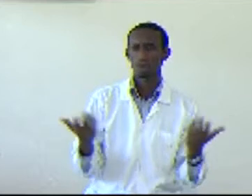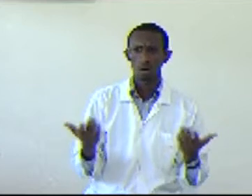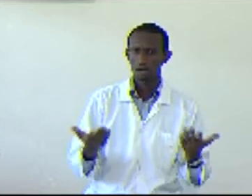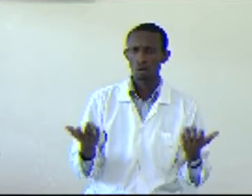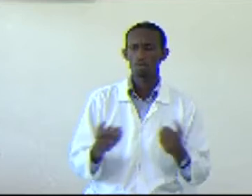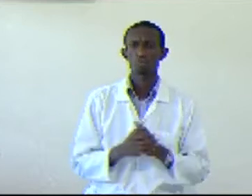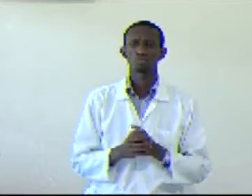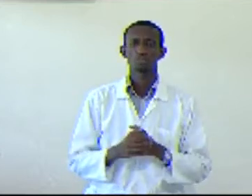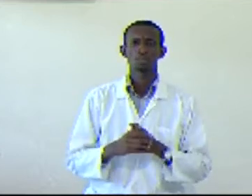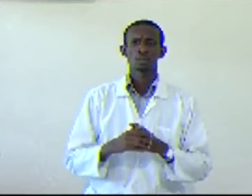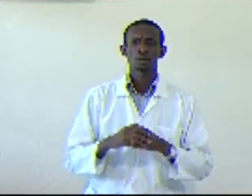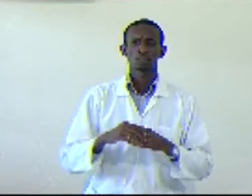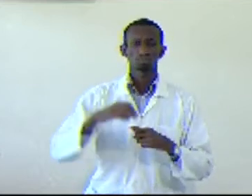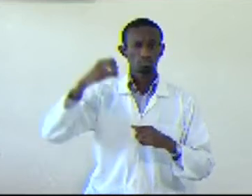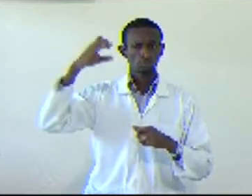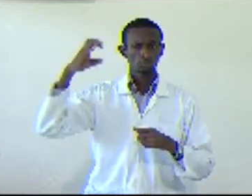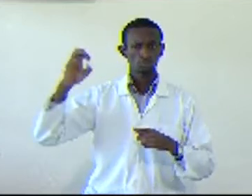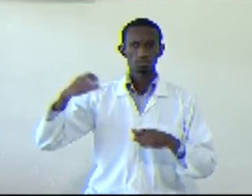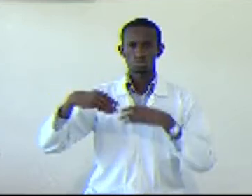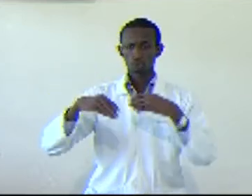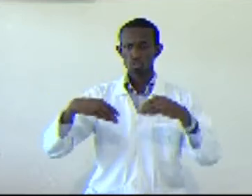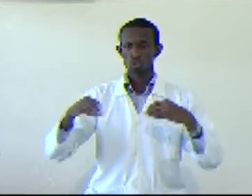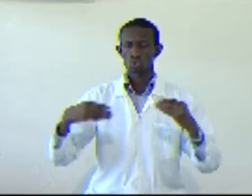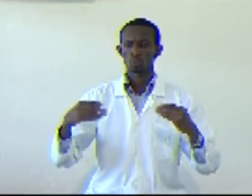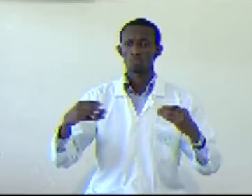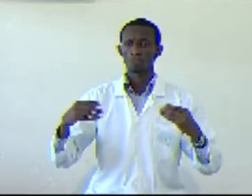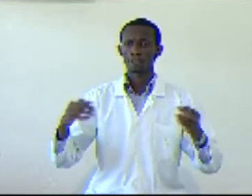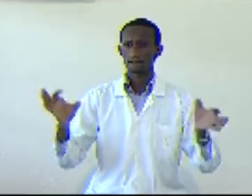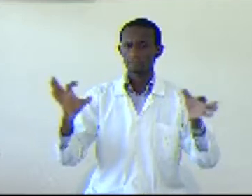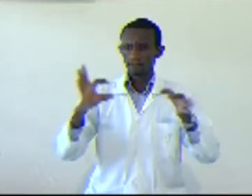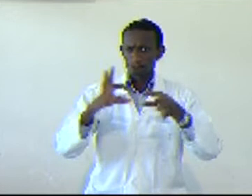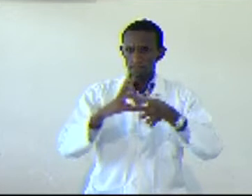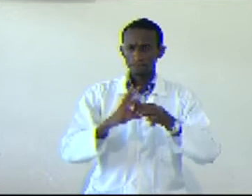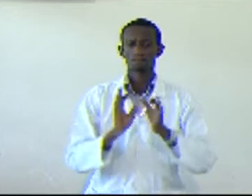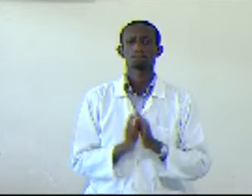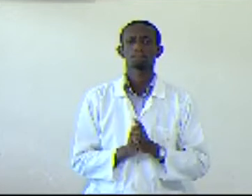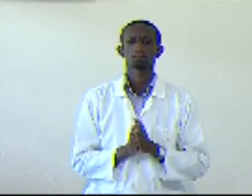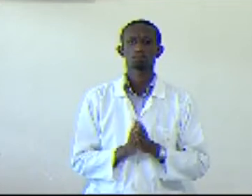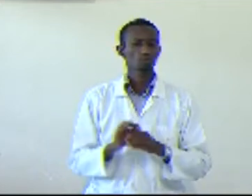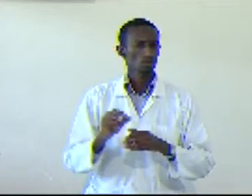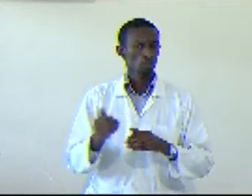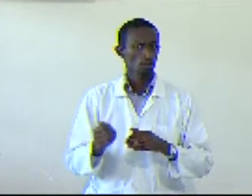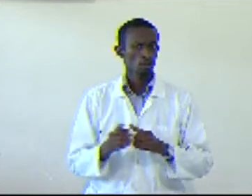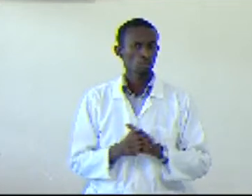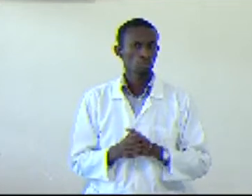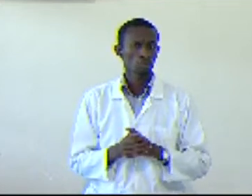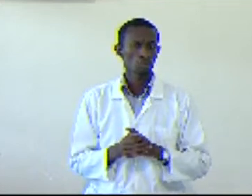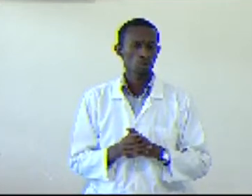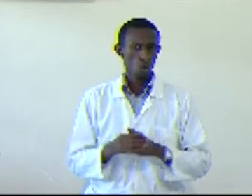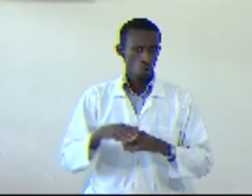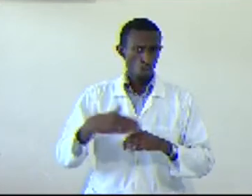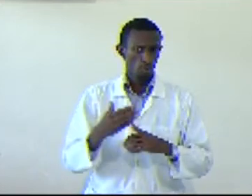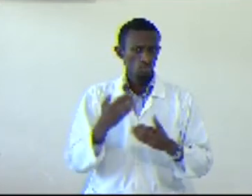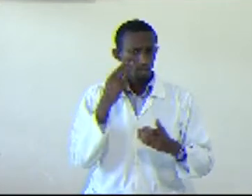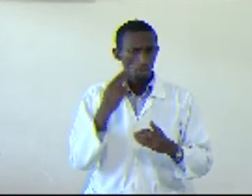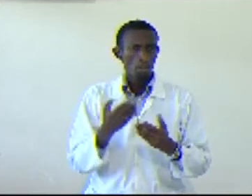potentiometer, right? And in the same way, so we recall again that the way we did into the lesson.